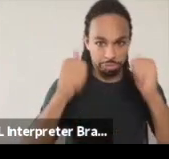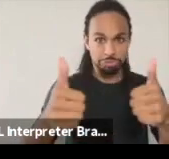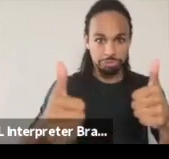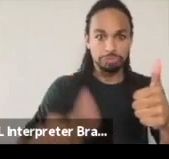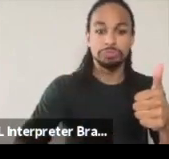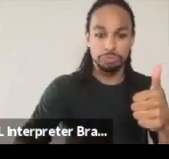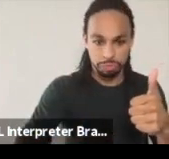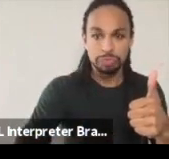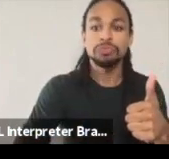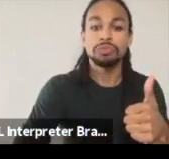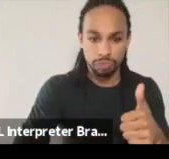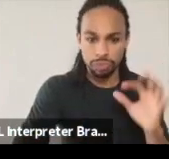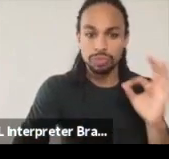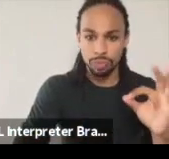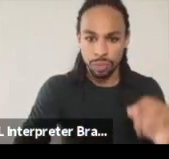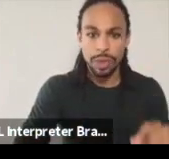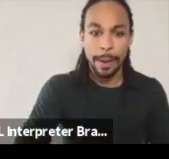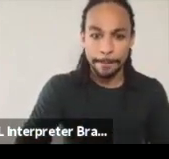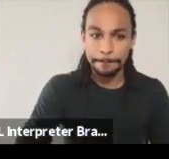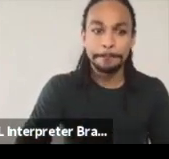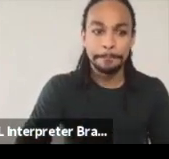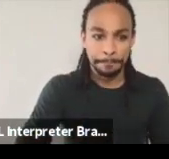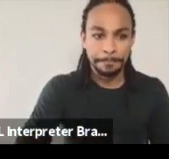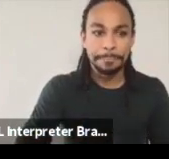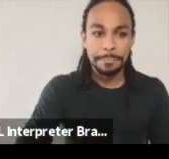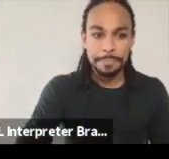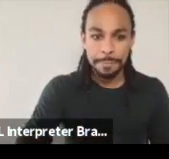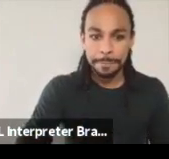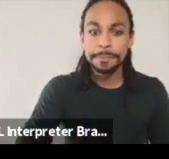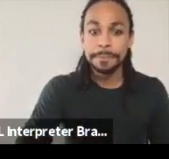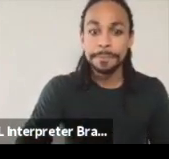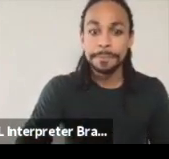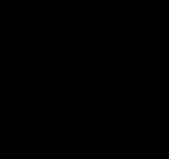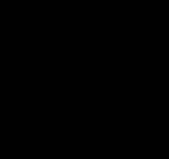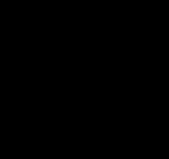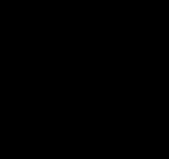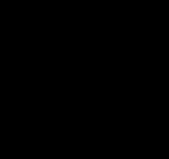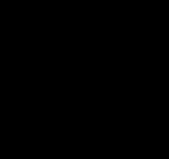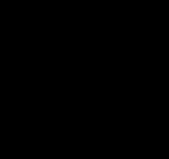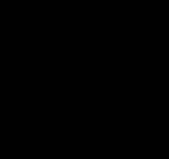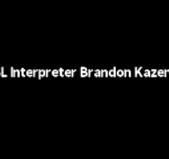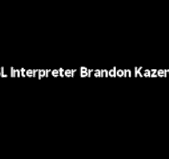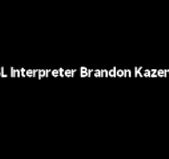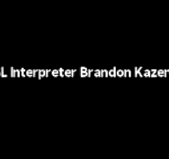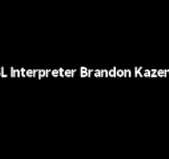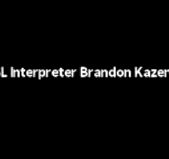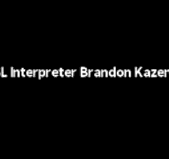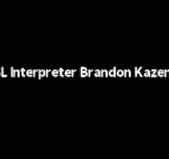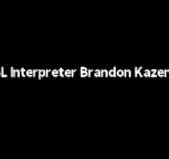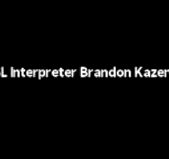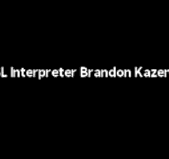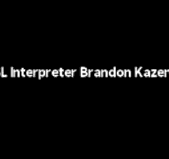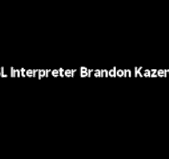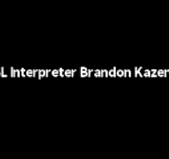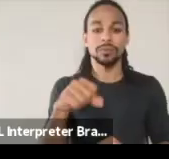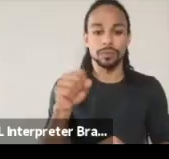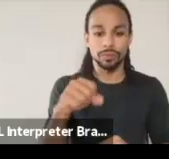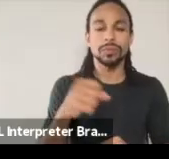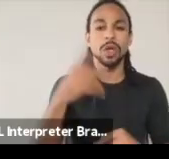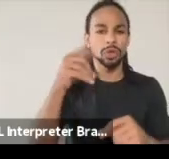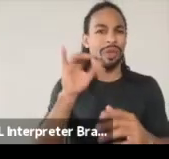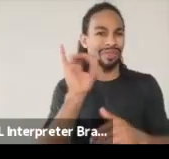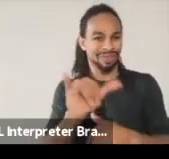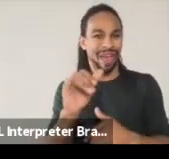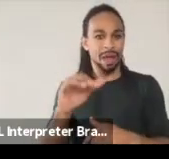So criminalization and racial profiling really shape and influence, of course, how police, how immigration officers, how